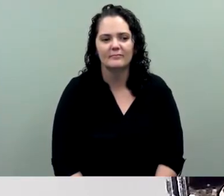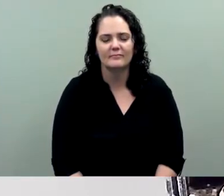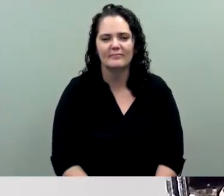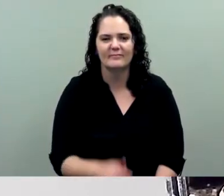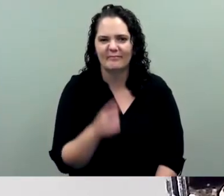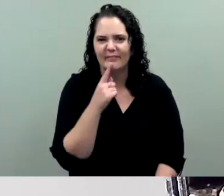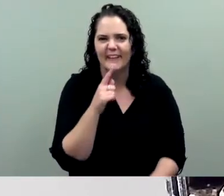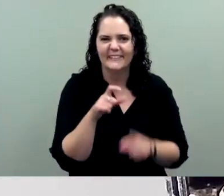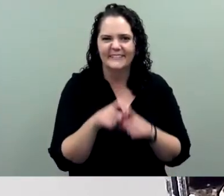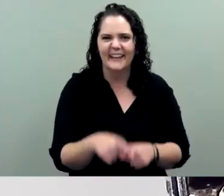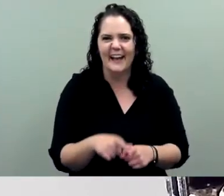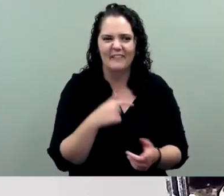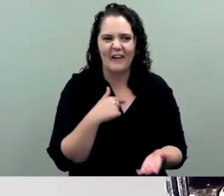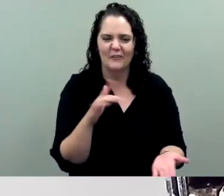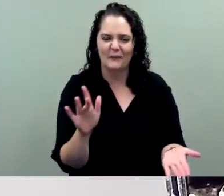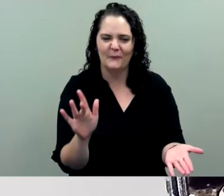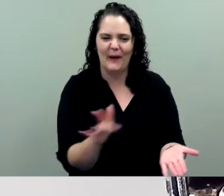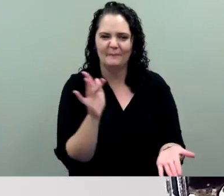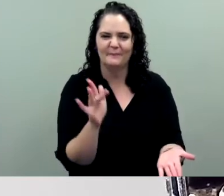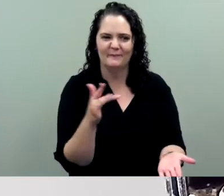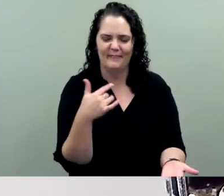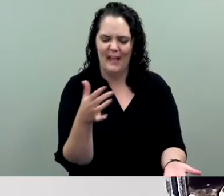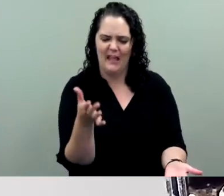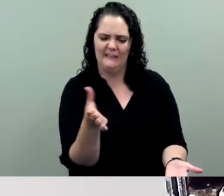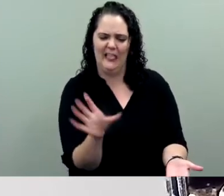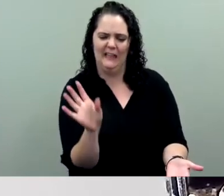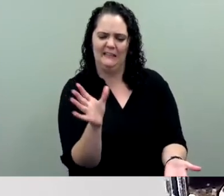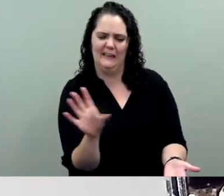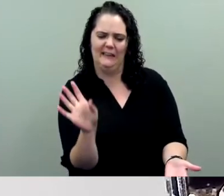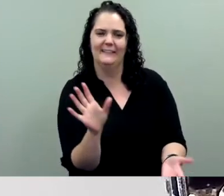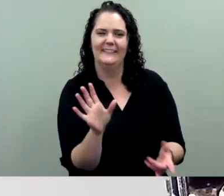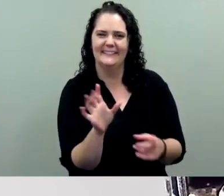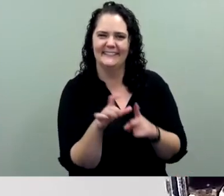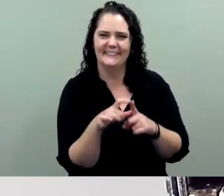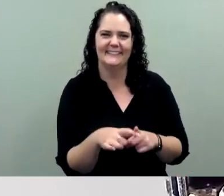with my thumb, which is go.